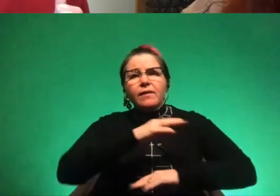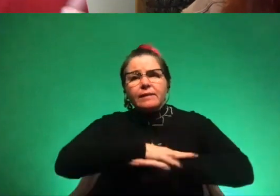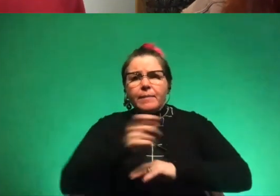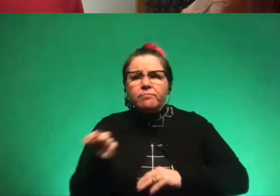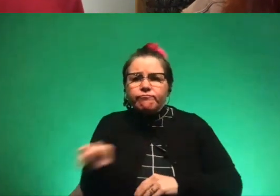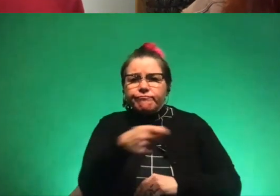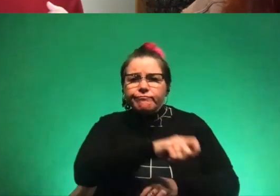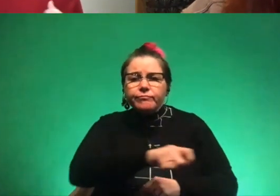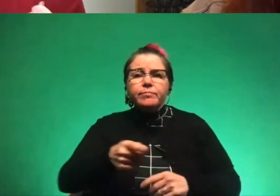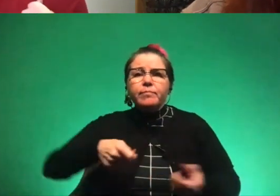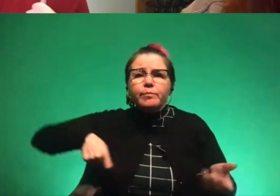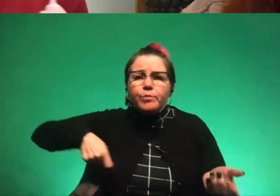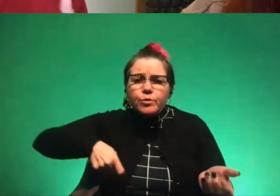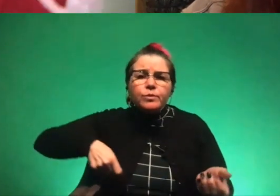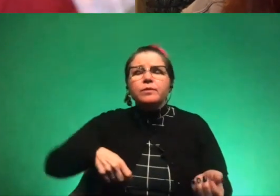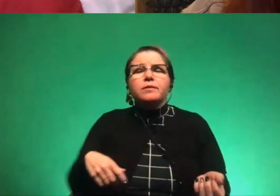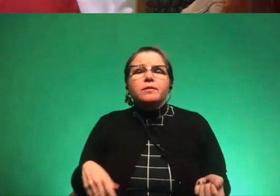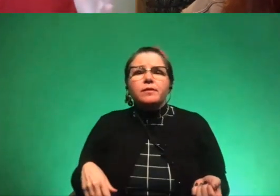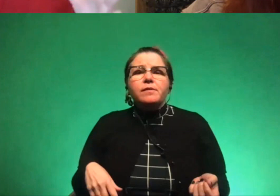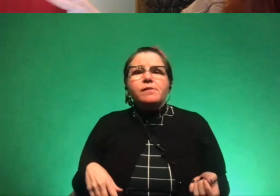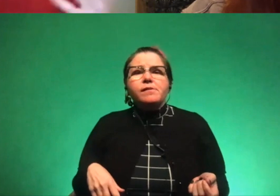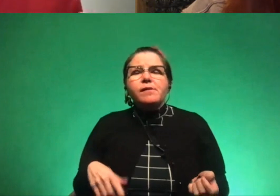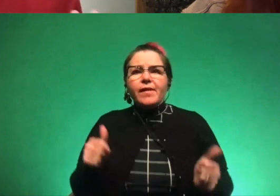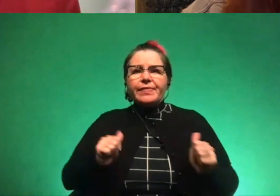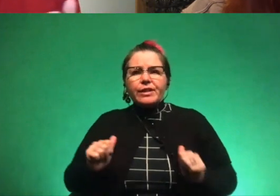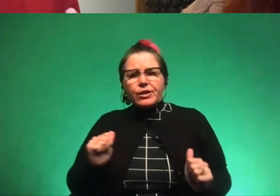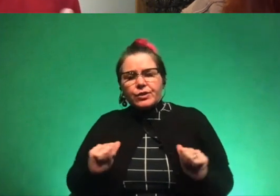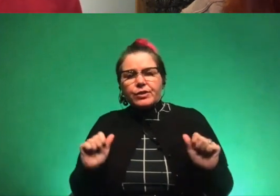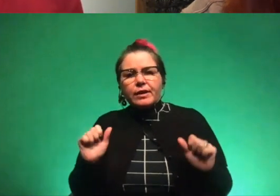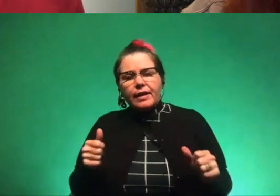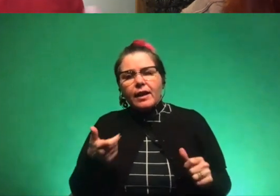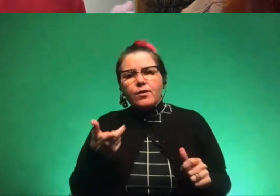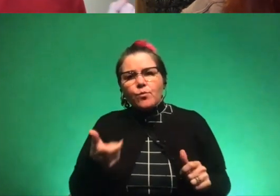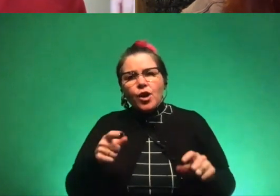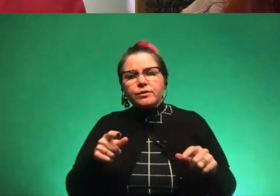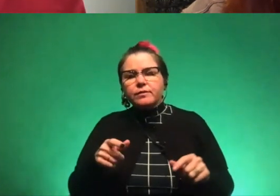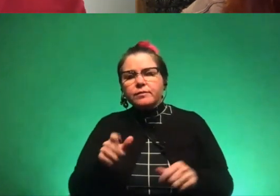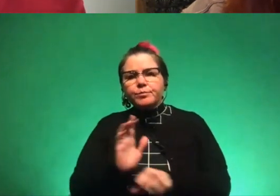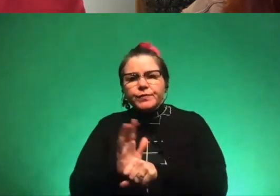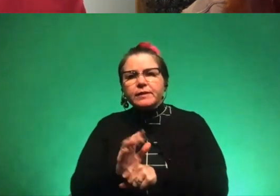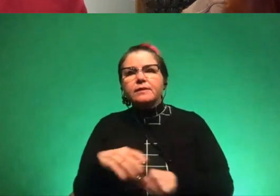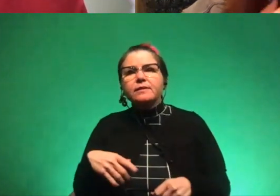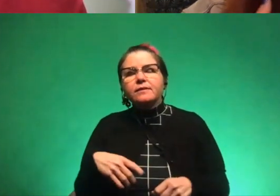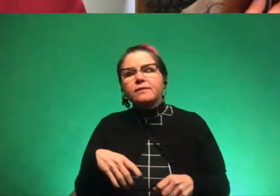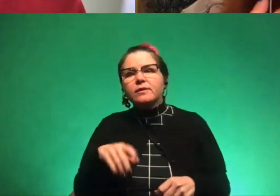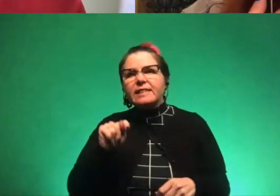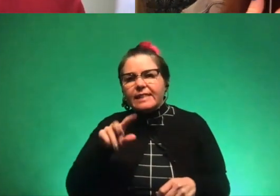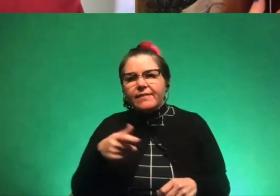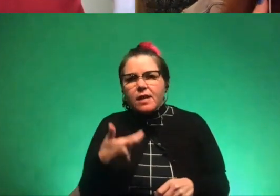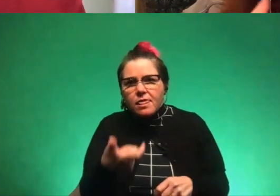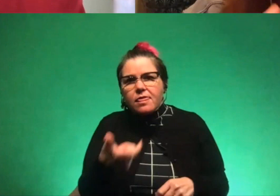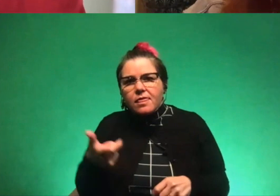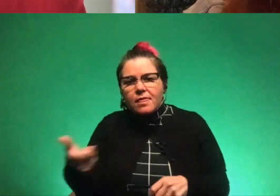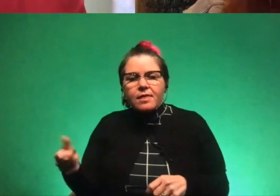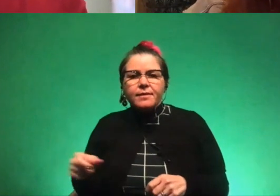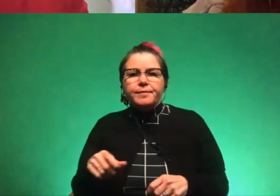table, pool table. There's a little theater where we can, you know, show videos and movies and binge watch series and things like that.